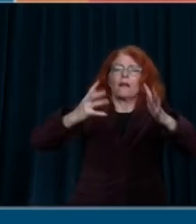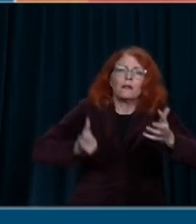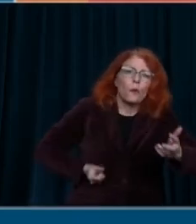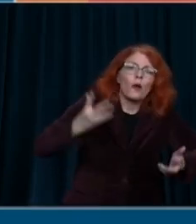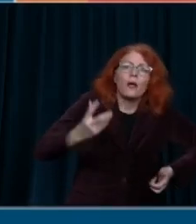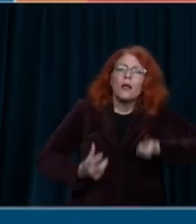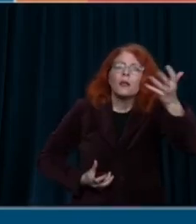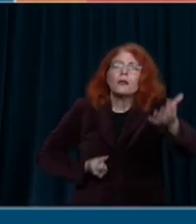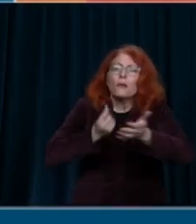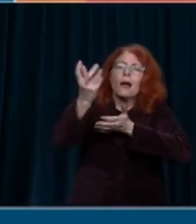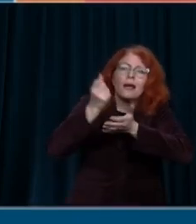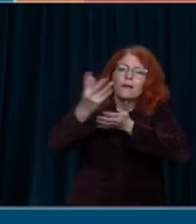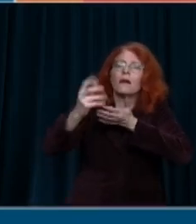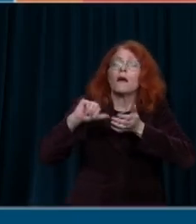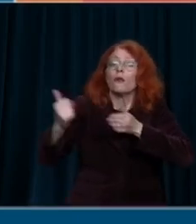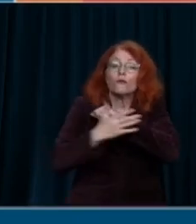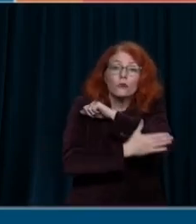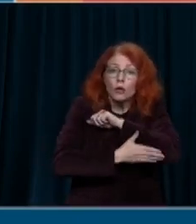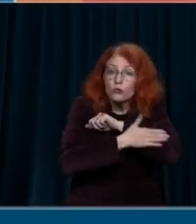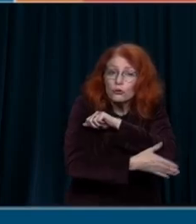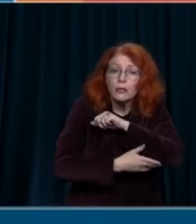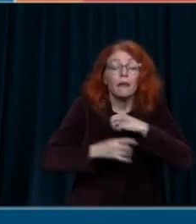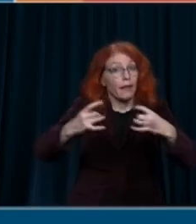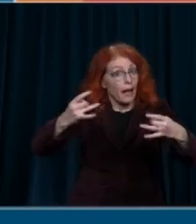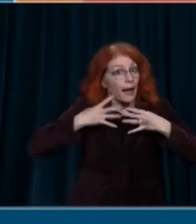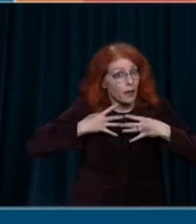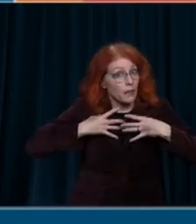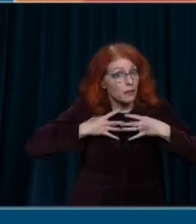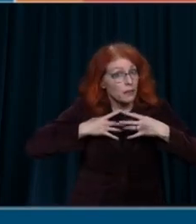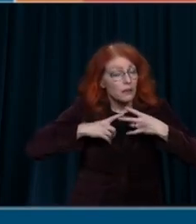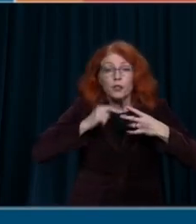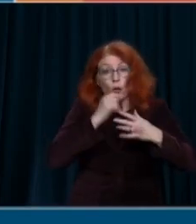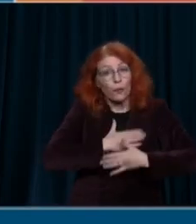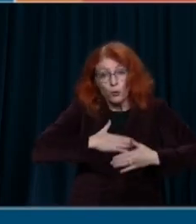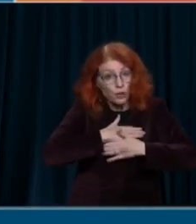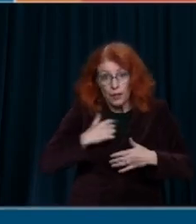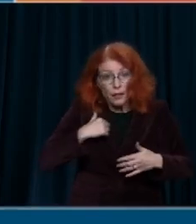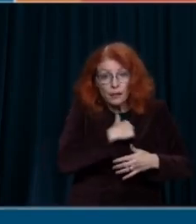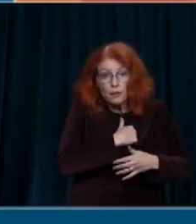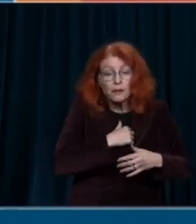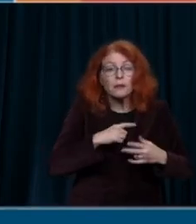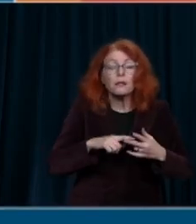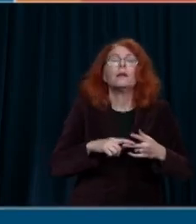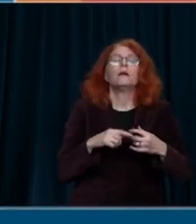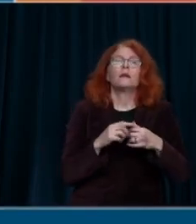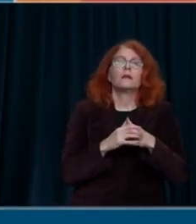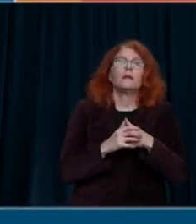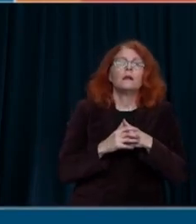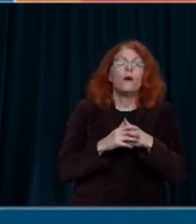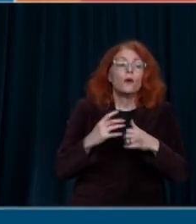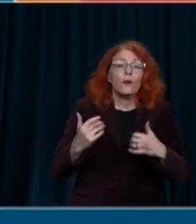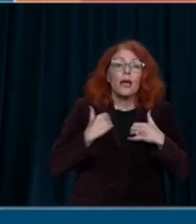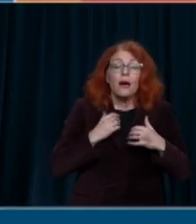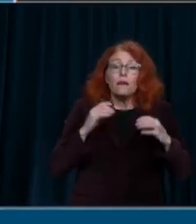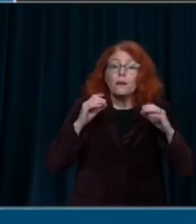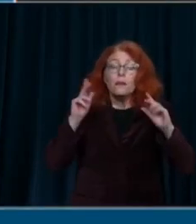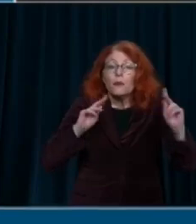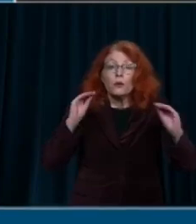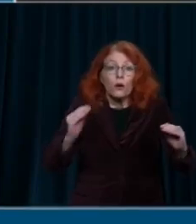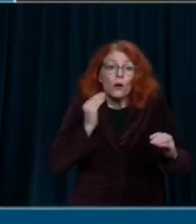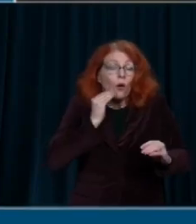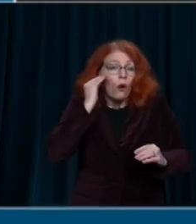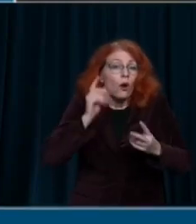wastefully to other countries that hate us, don't appreciate us. When we have homeless, when we